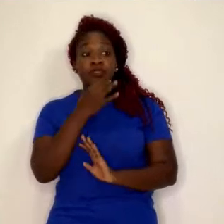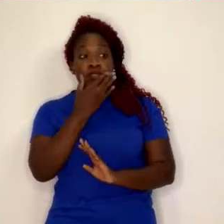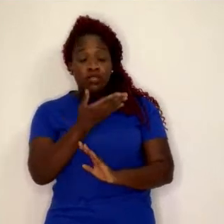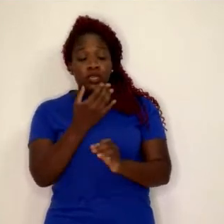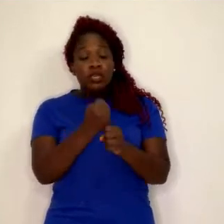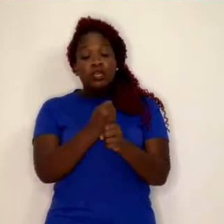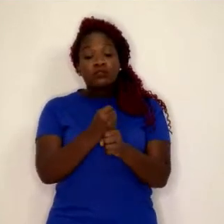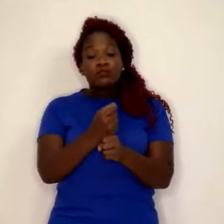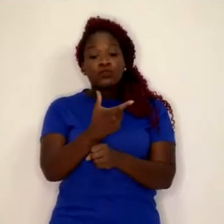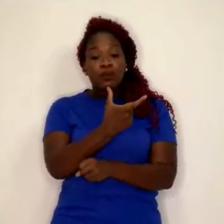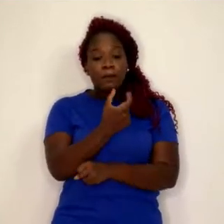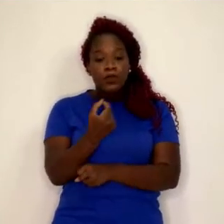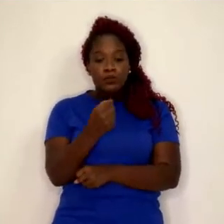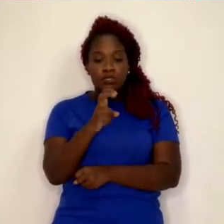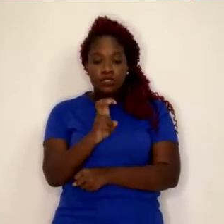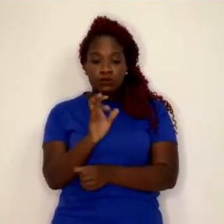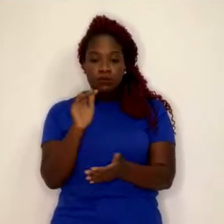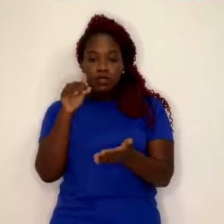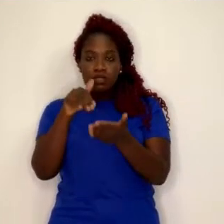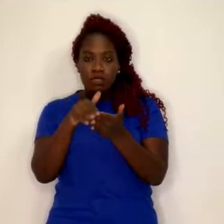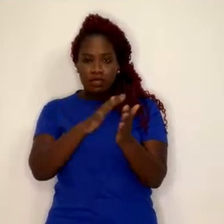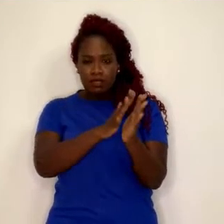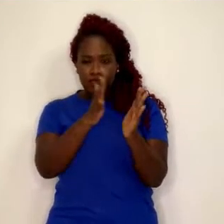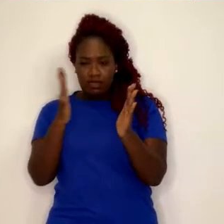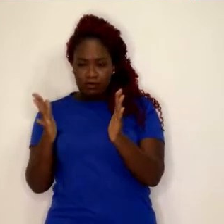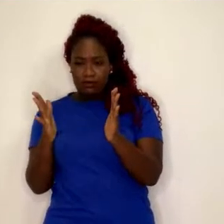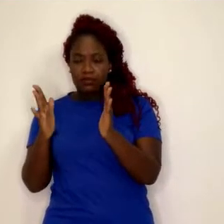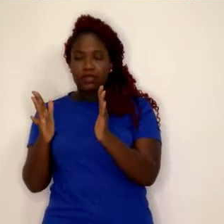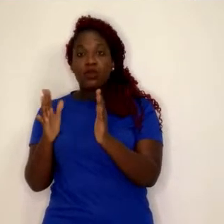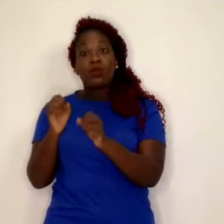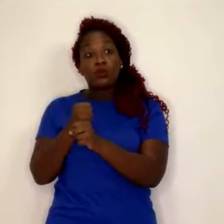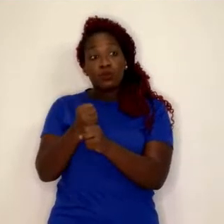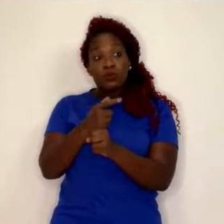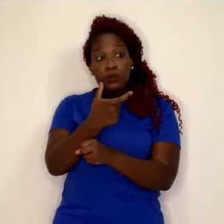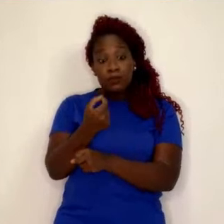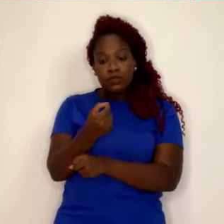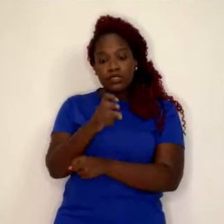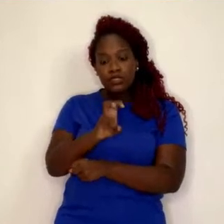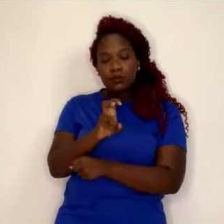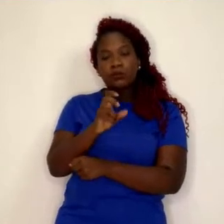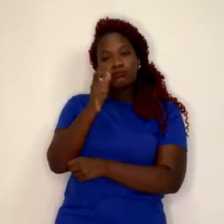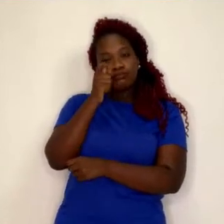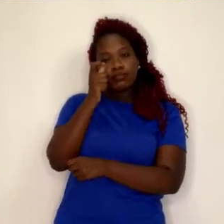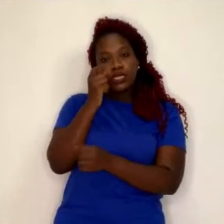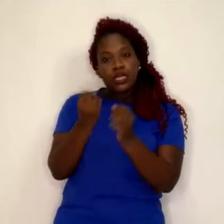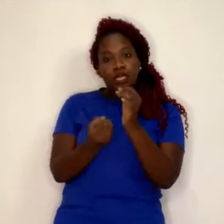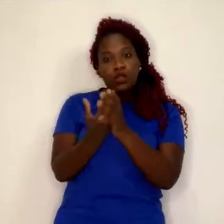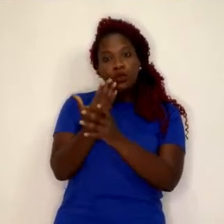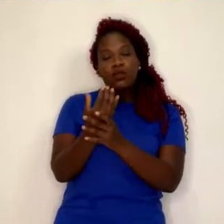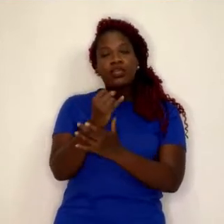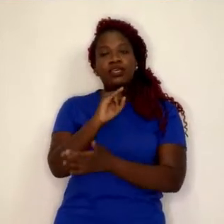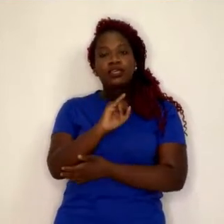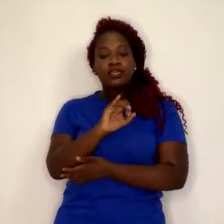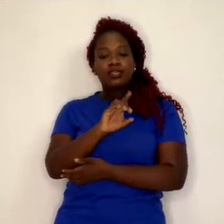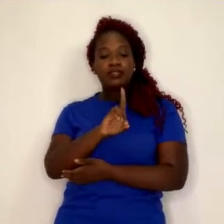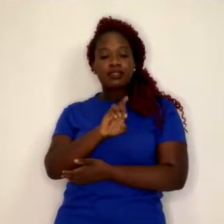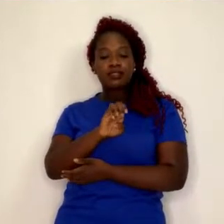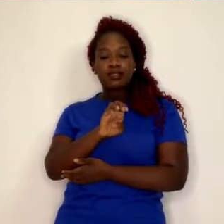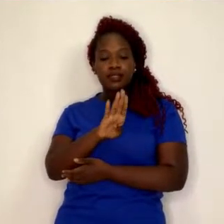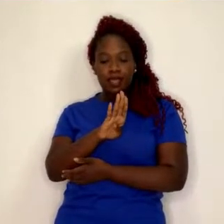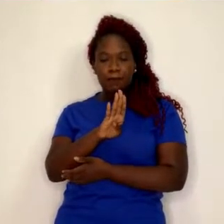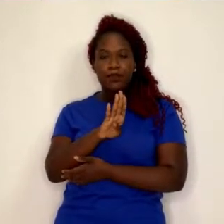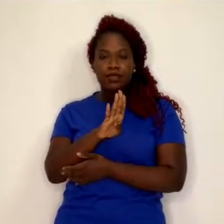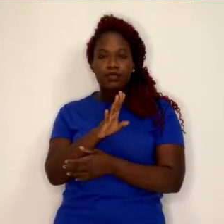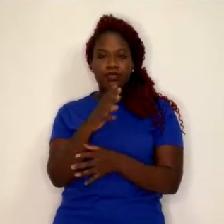project. You see, from 2005 onwards, it's been an interesting year because we created the